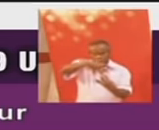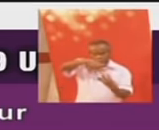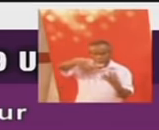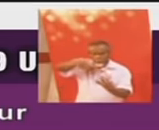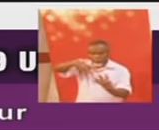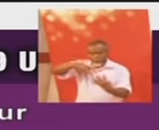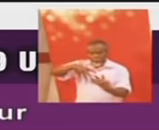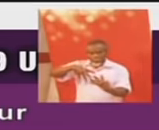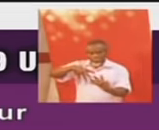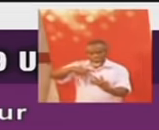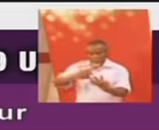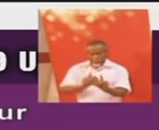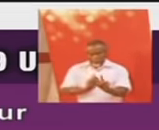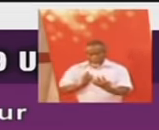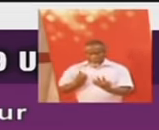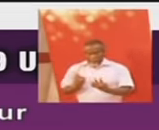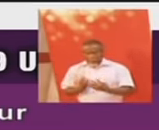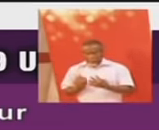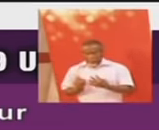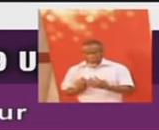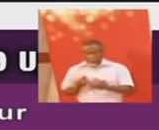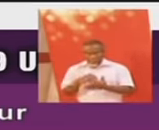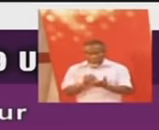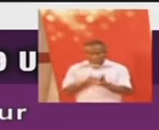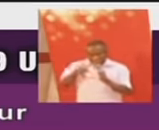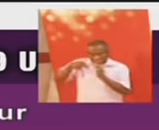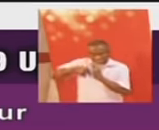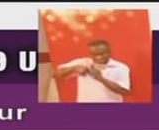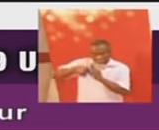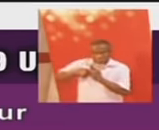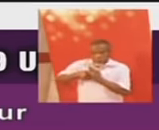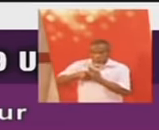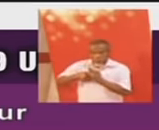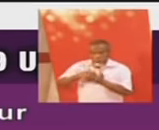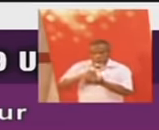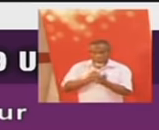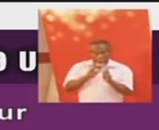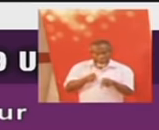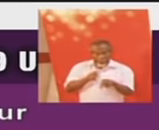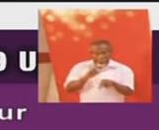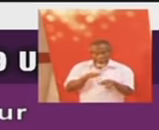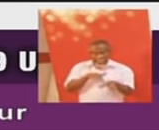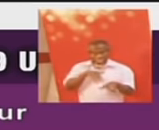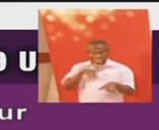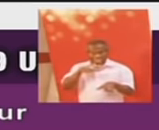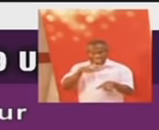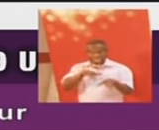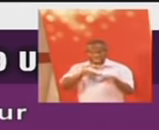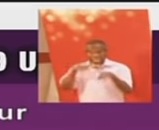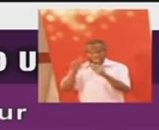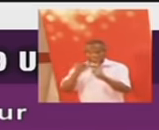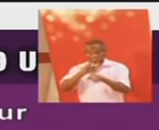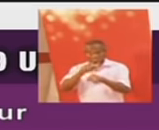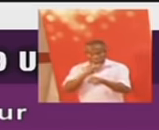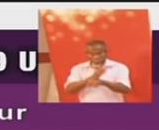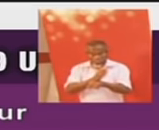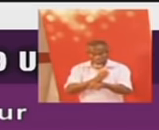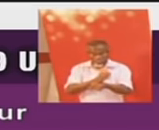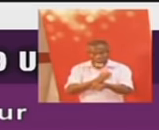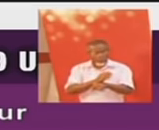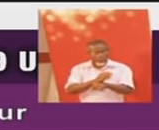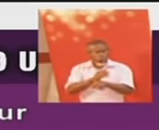been isolating themselves, not going to work. Some cases, some have had to leave their jobs. What kind of advice are you giving to persons